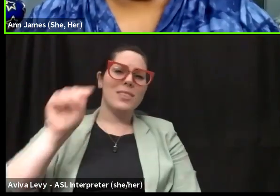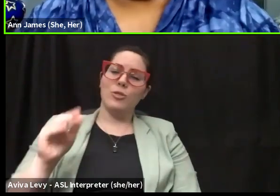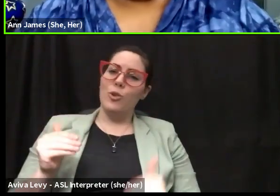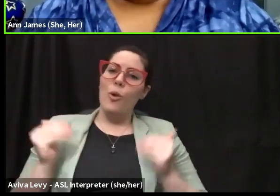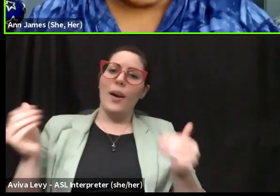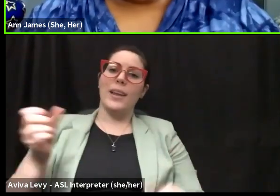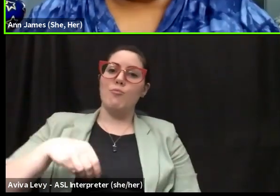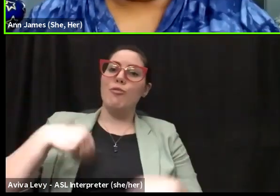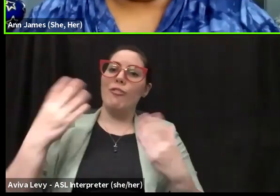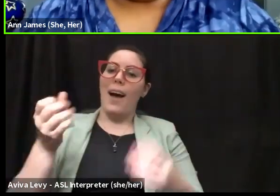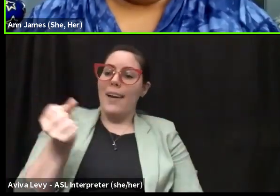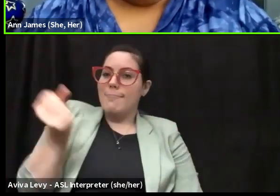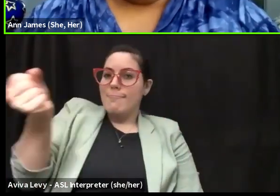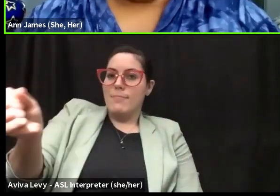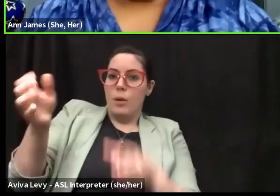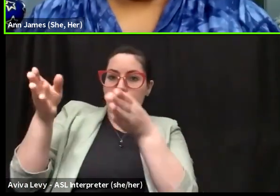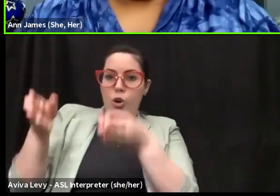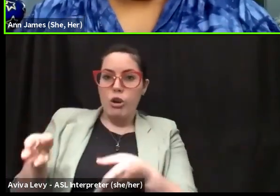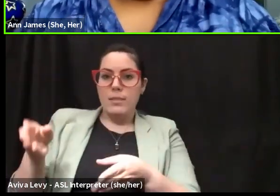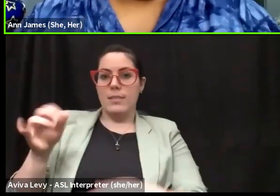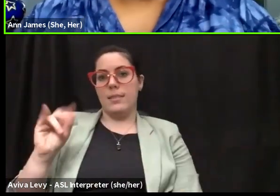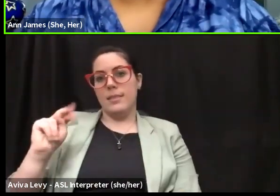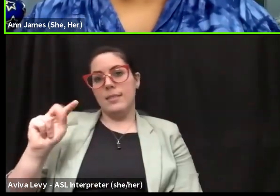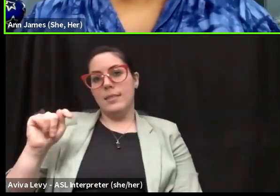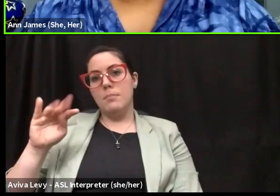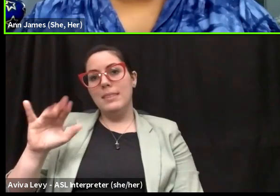intimacy director in the room.